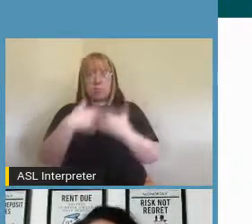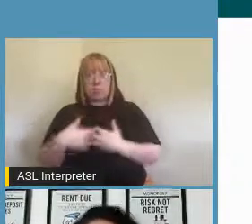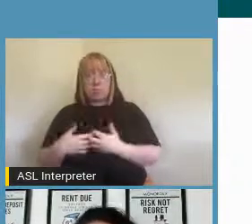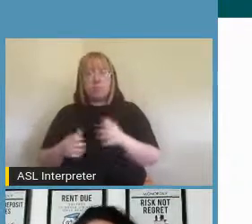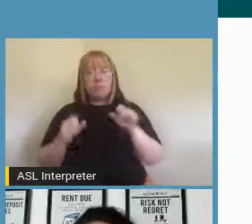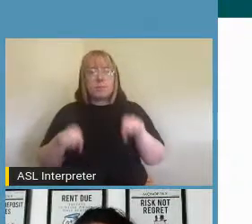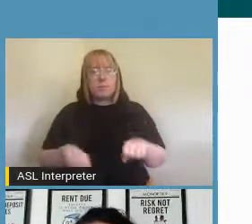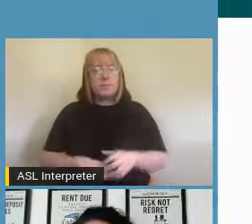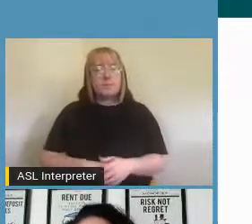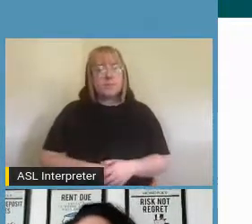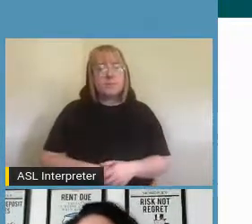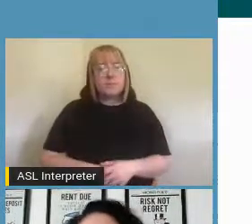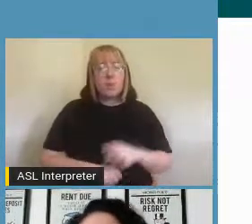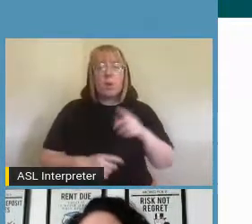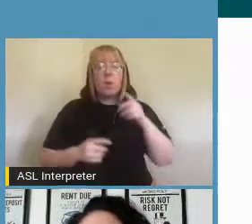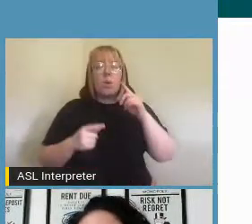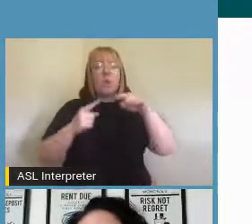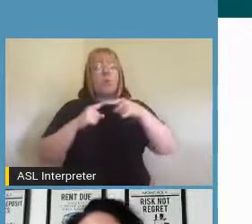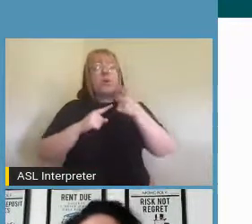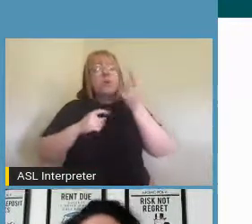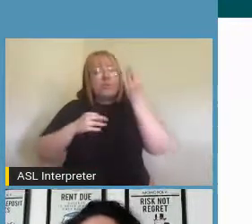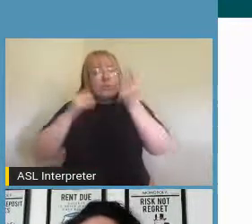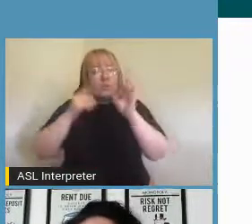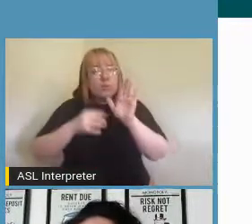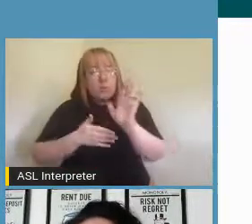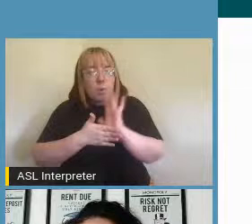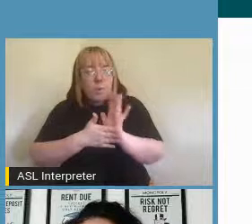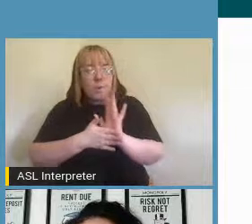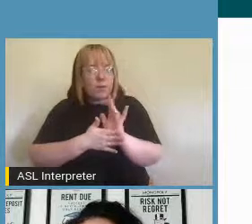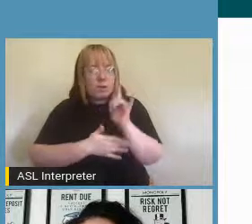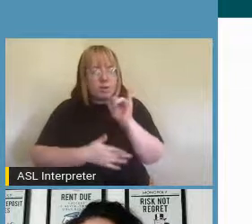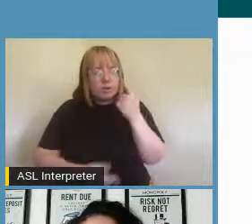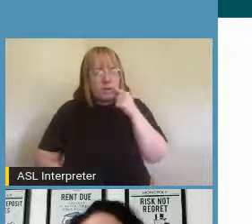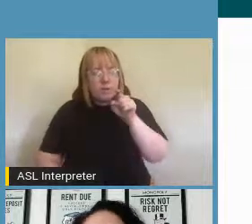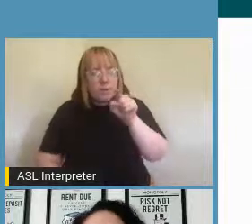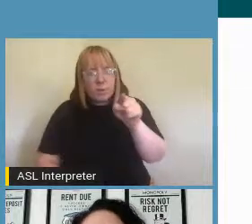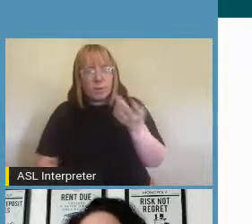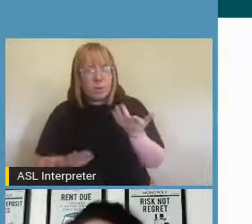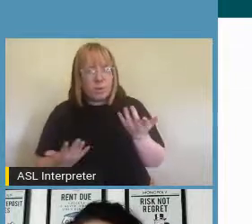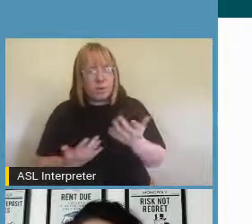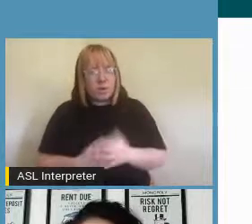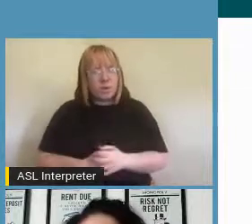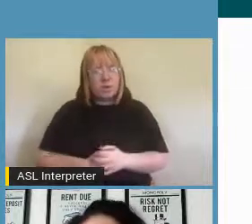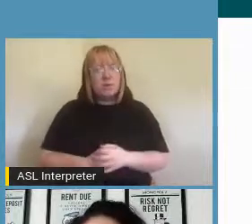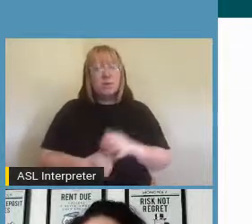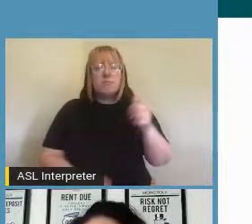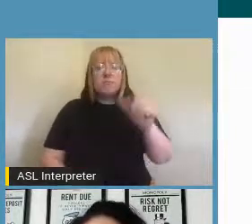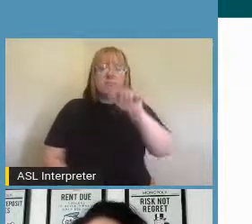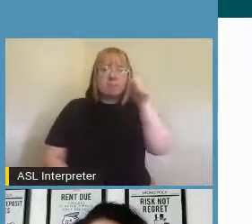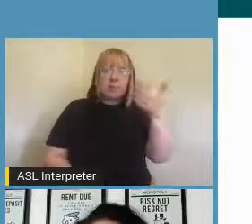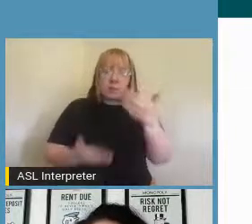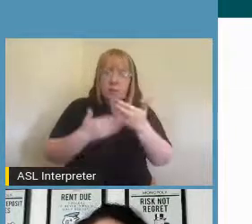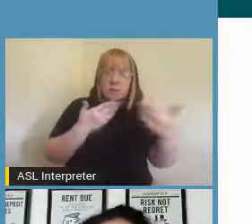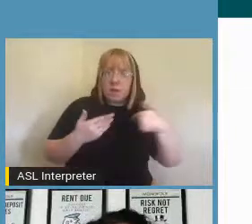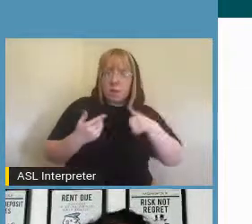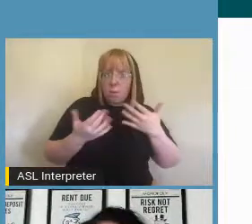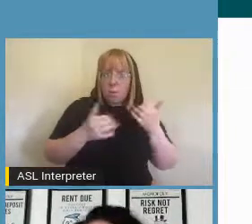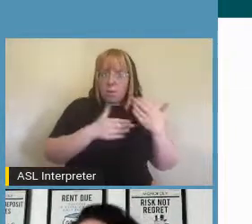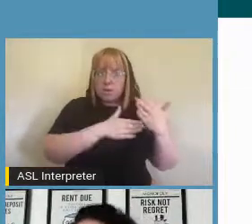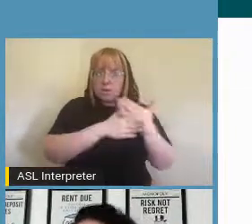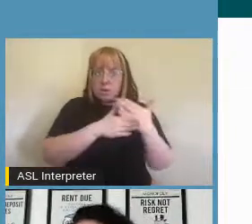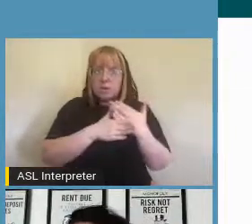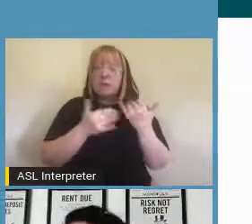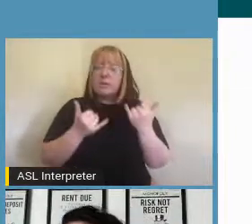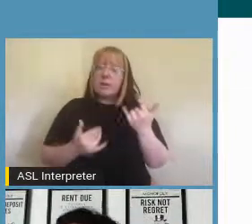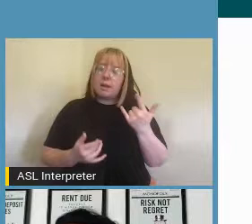when you're thinking about your videos, what does that look like for you? The other thing I also wanted to share, now mind you,